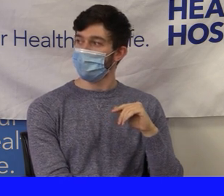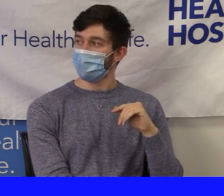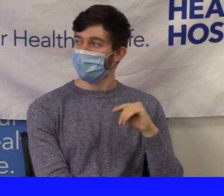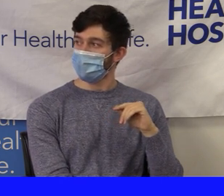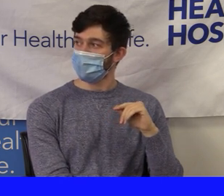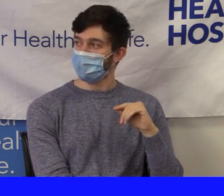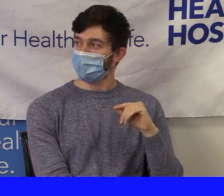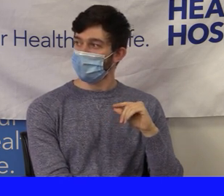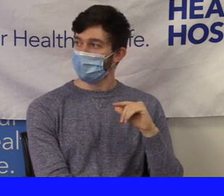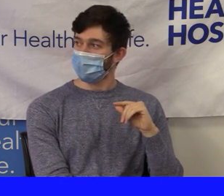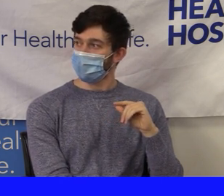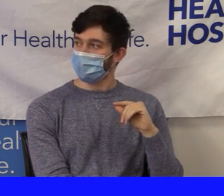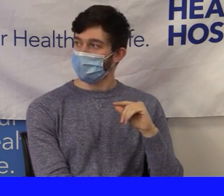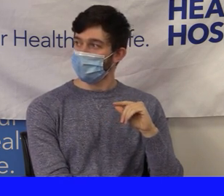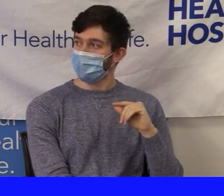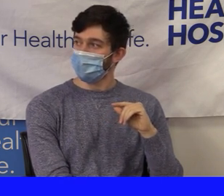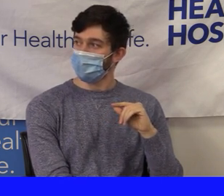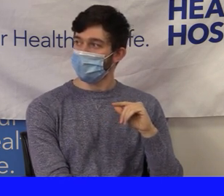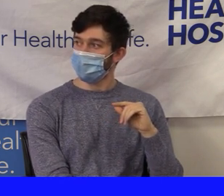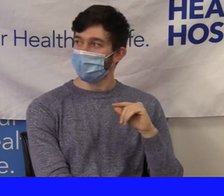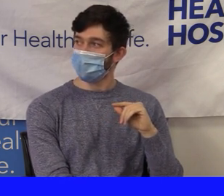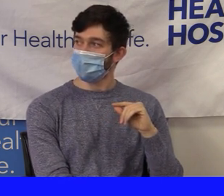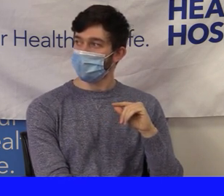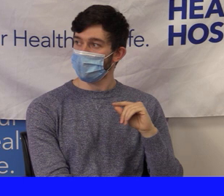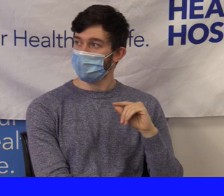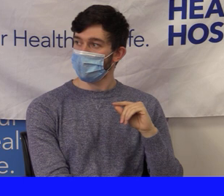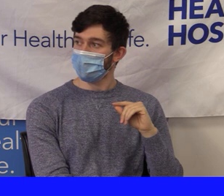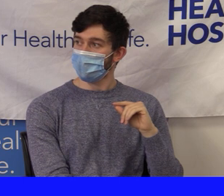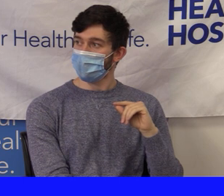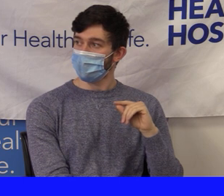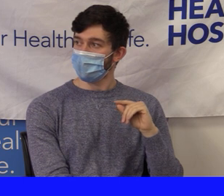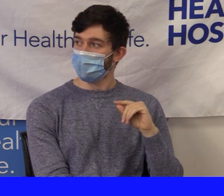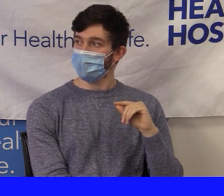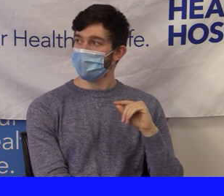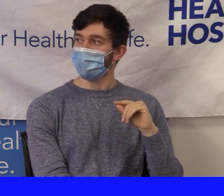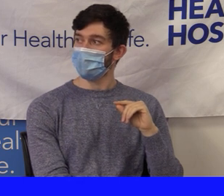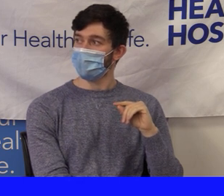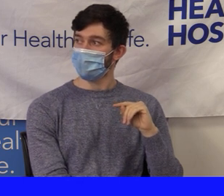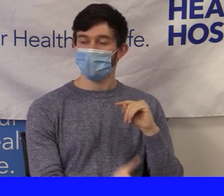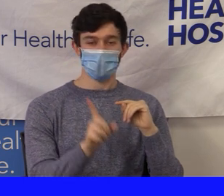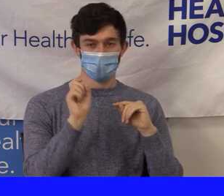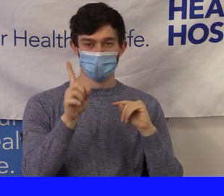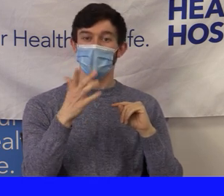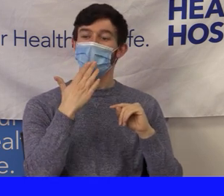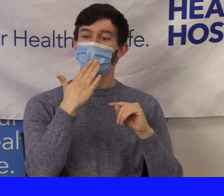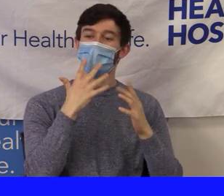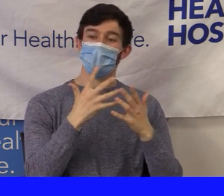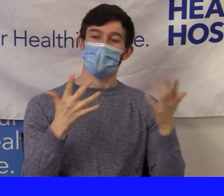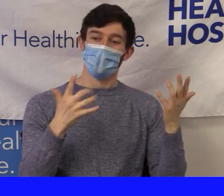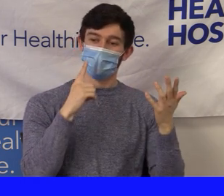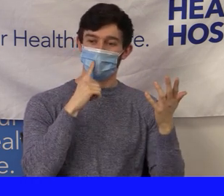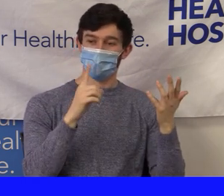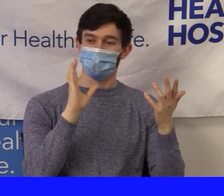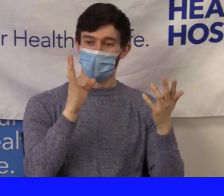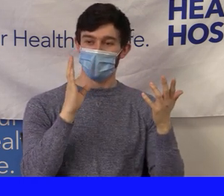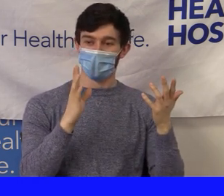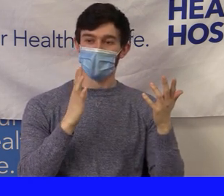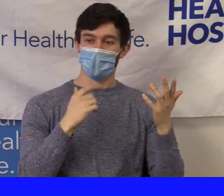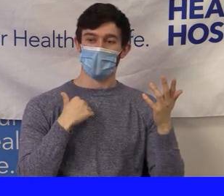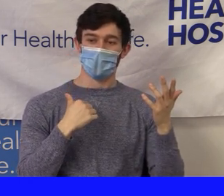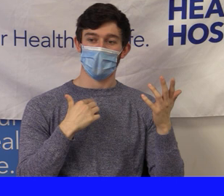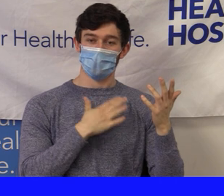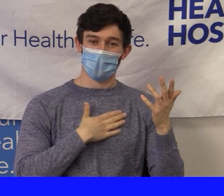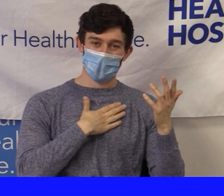Jose, is that okay? Go ahead. Yep. Okay. Again, thank you so much for the presentation. I really appreciate